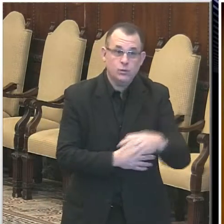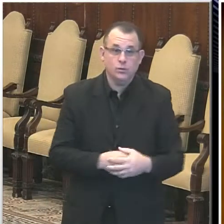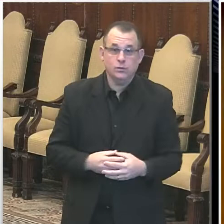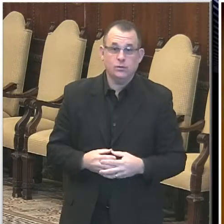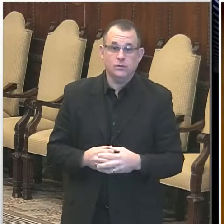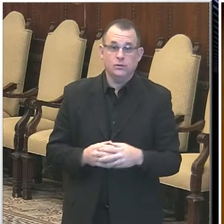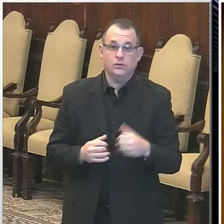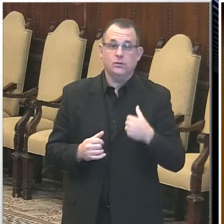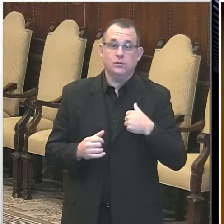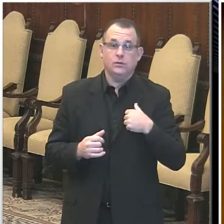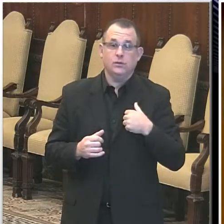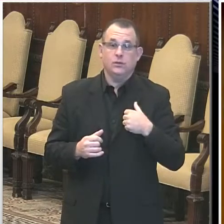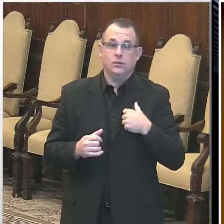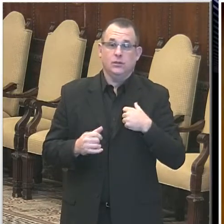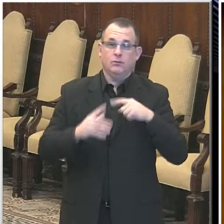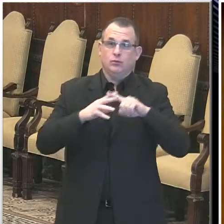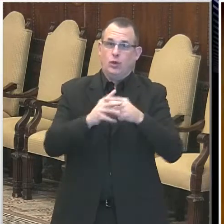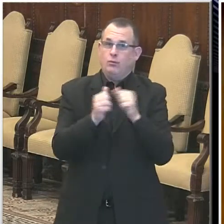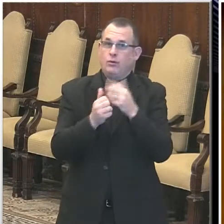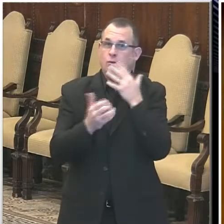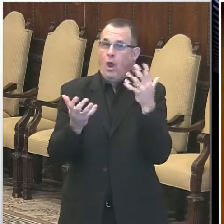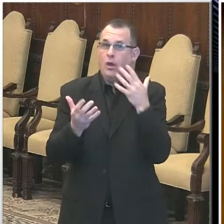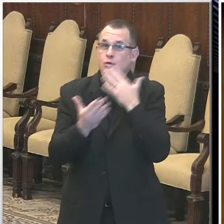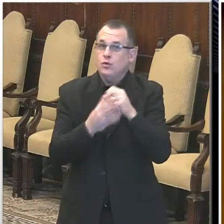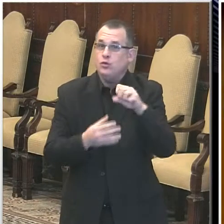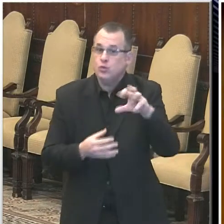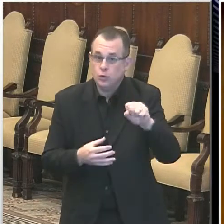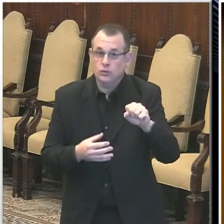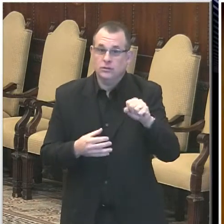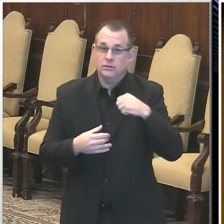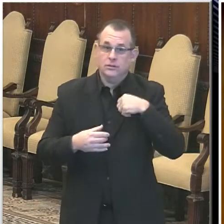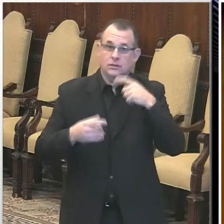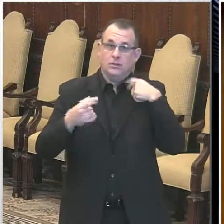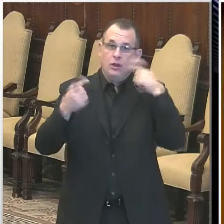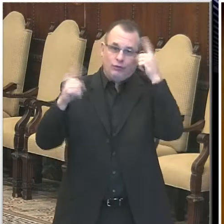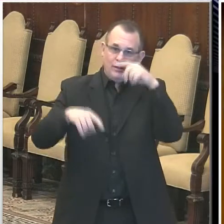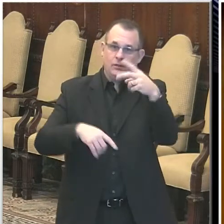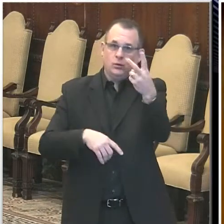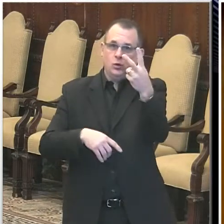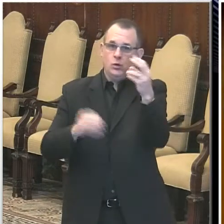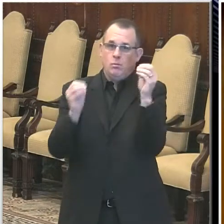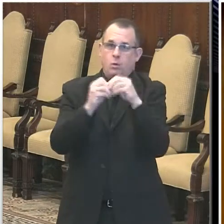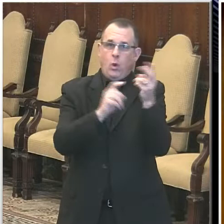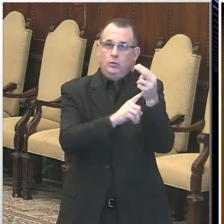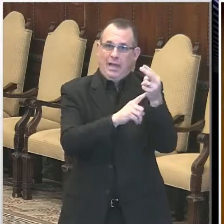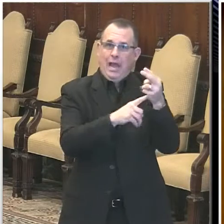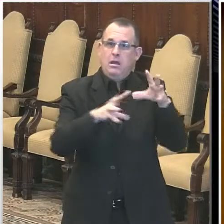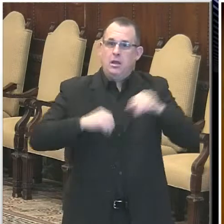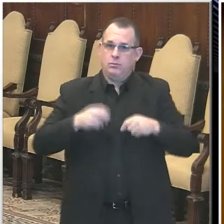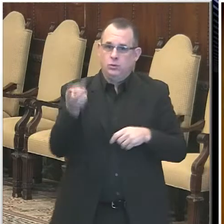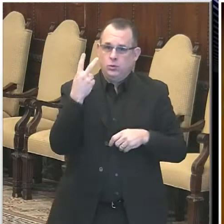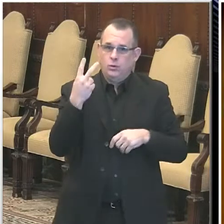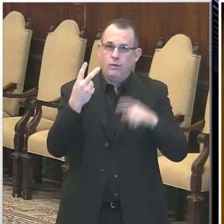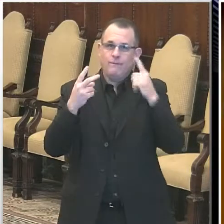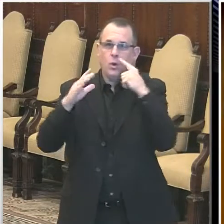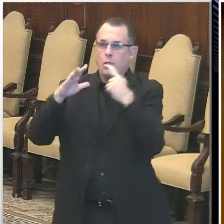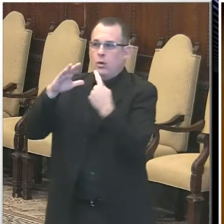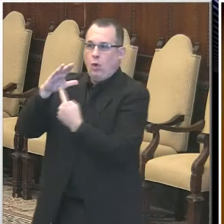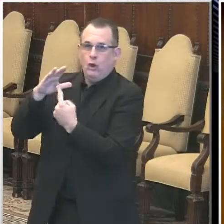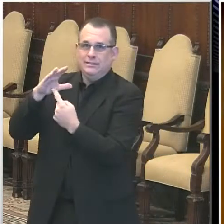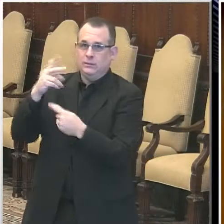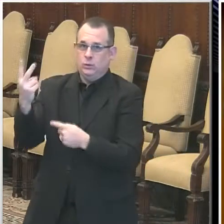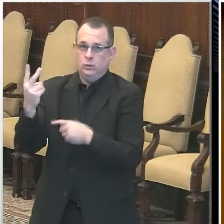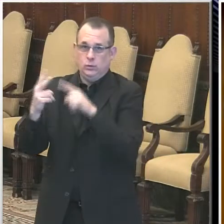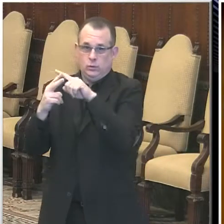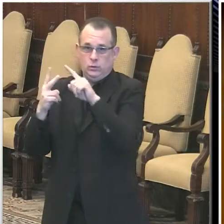some welcome news. The city has reached agreement with 2 additional hotels for quarantine and isolation space. This is in